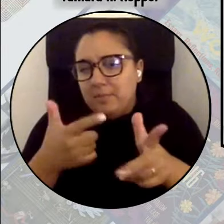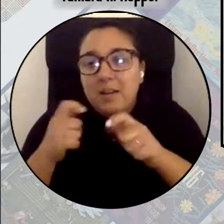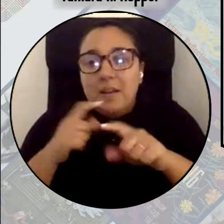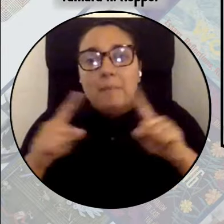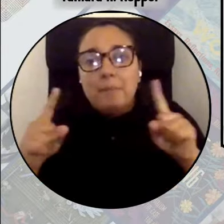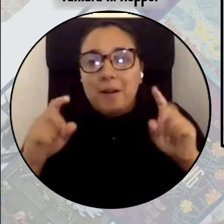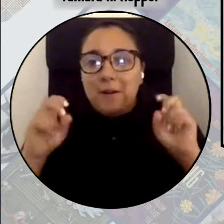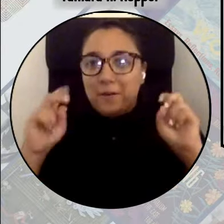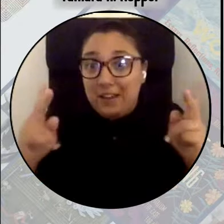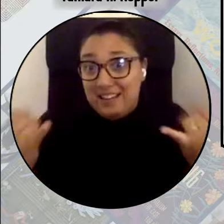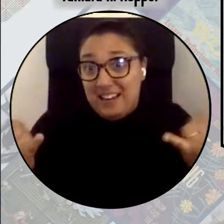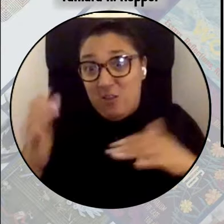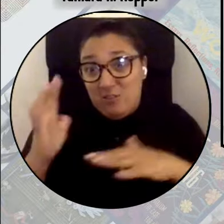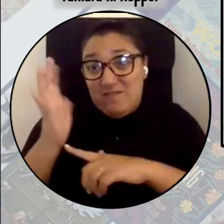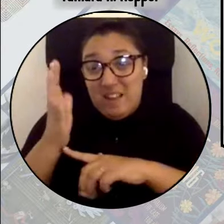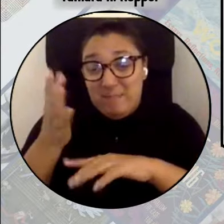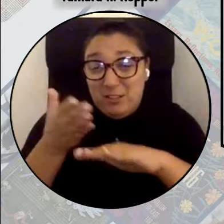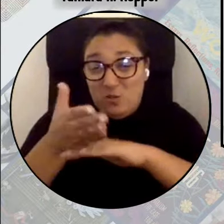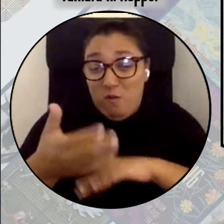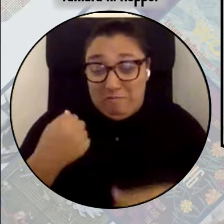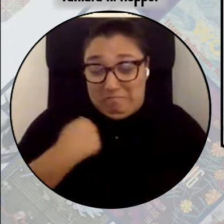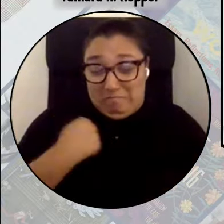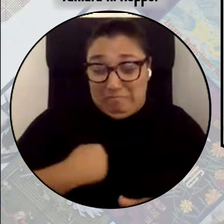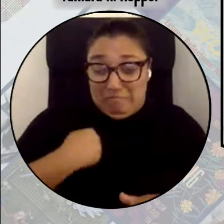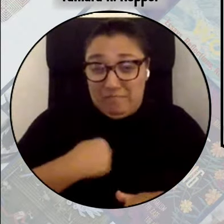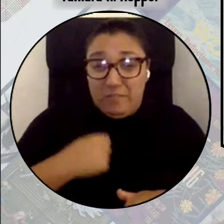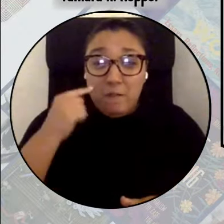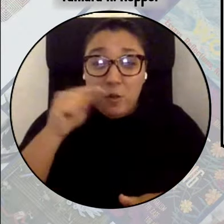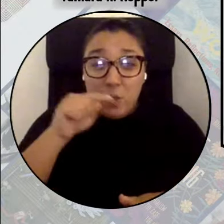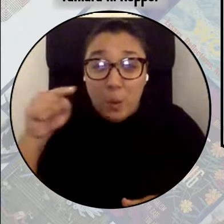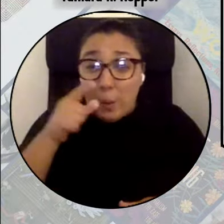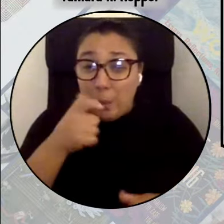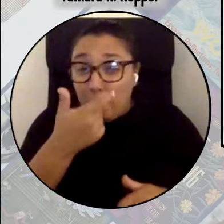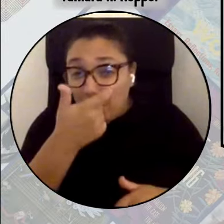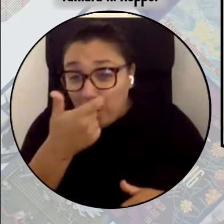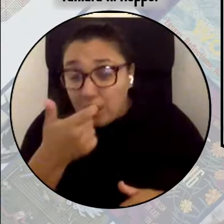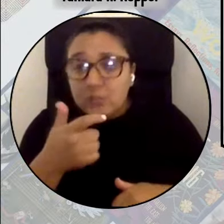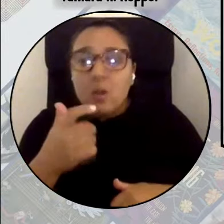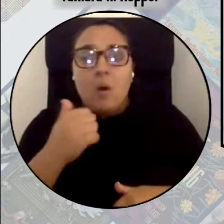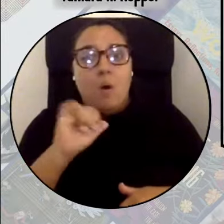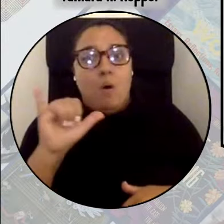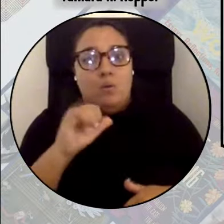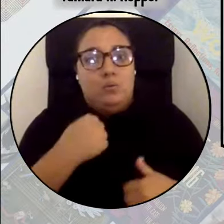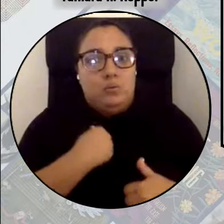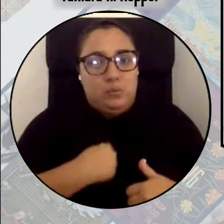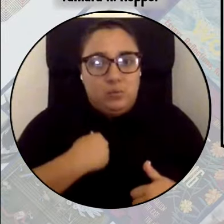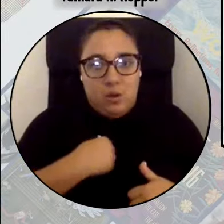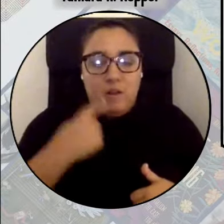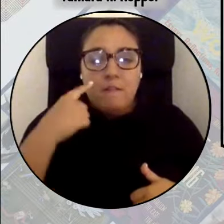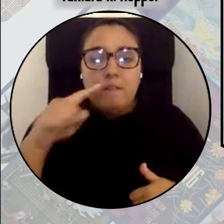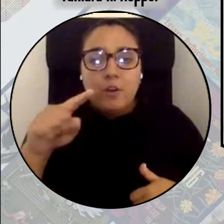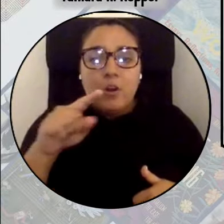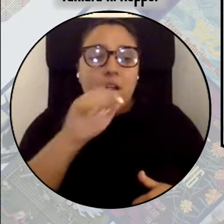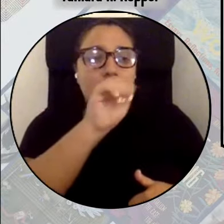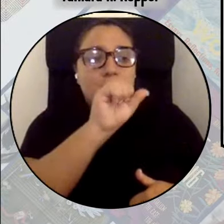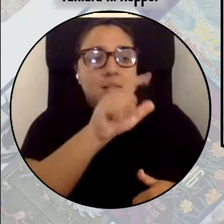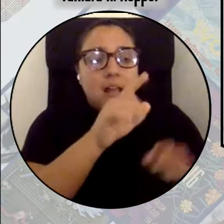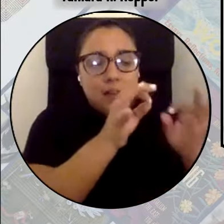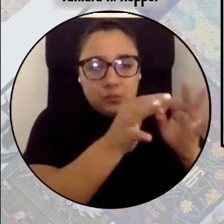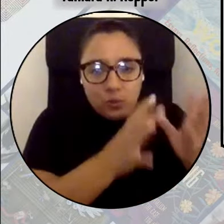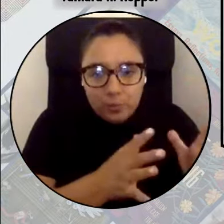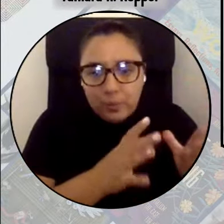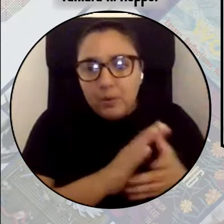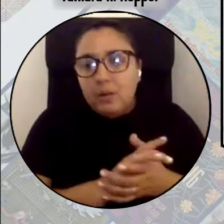everybody, we're about 5 minutes over time. I want to apologize to you, the viewers. I also want to apologize to the